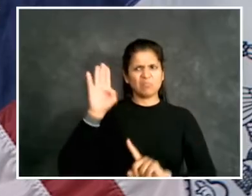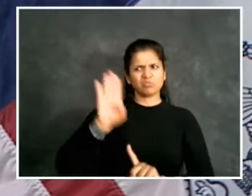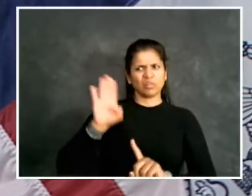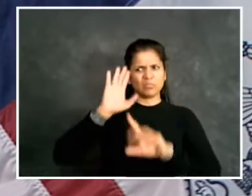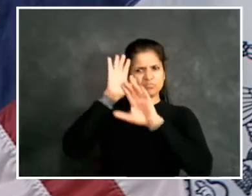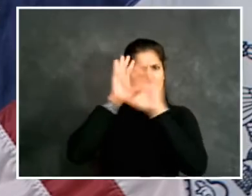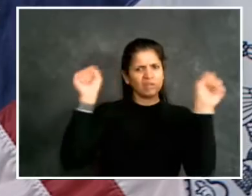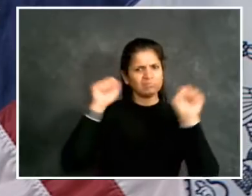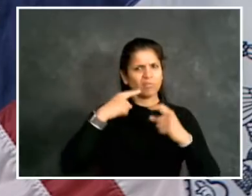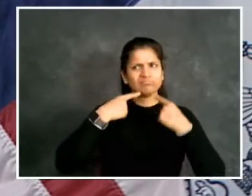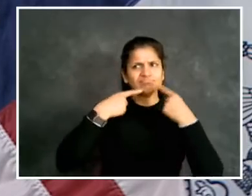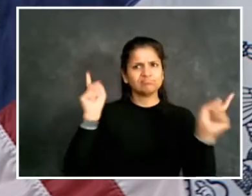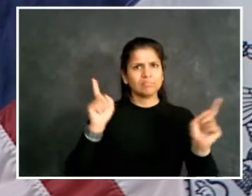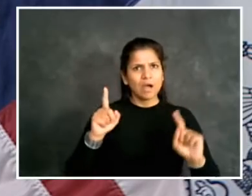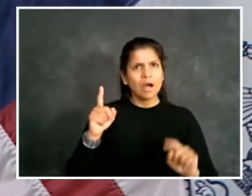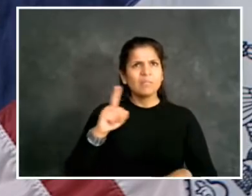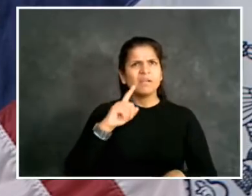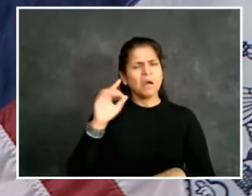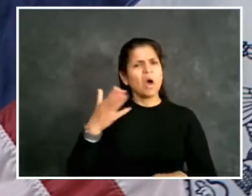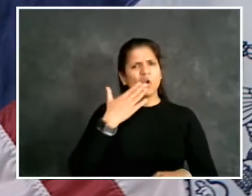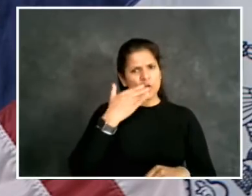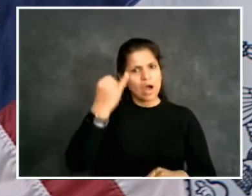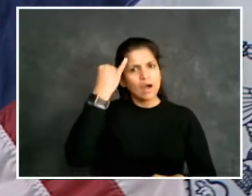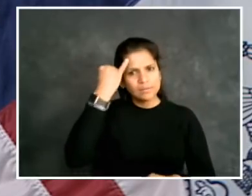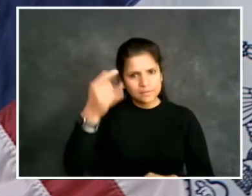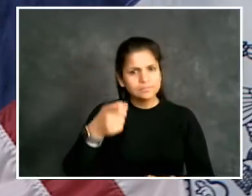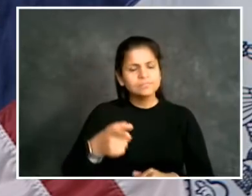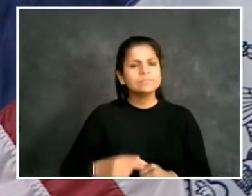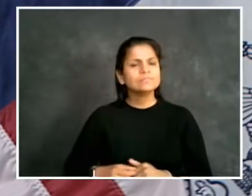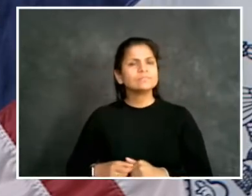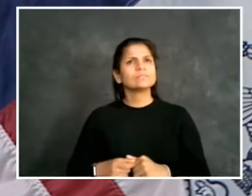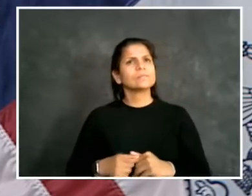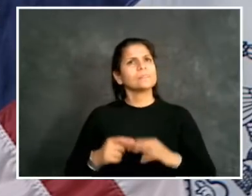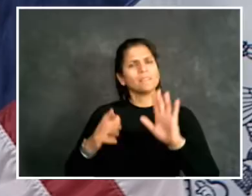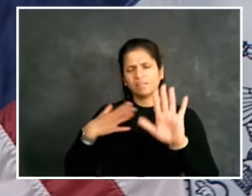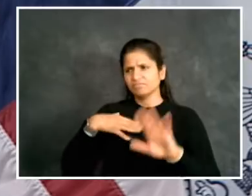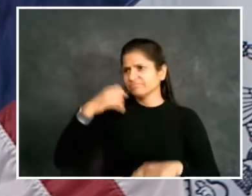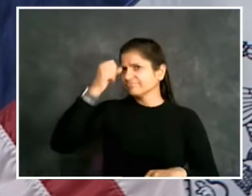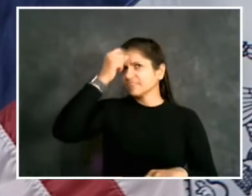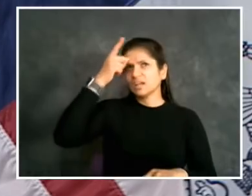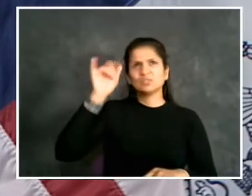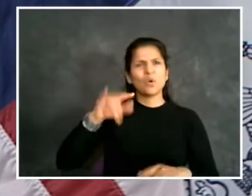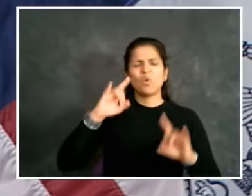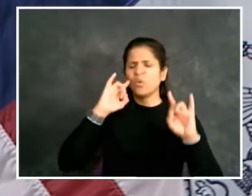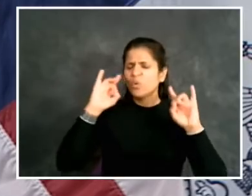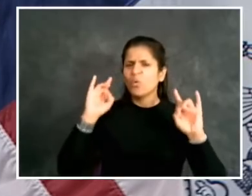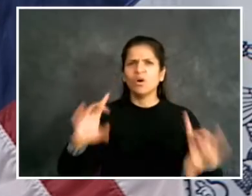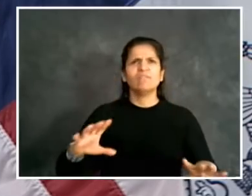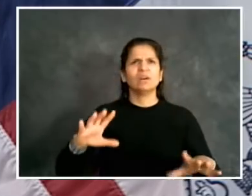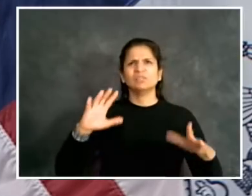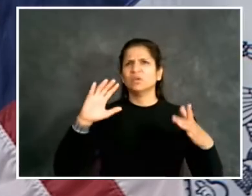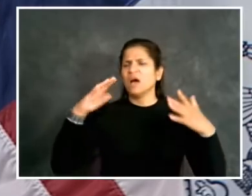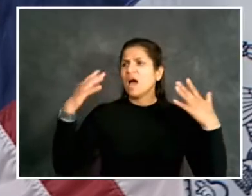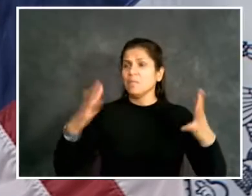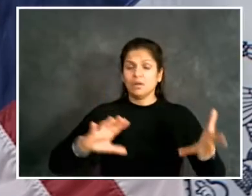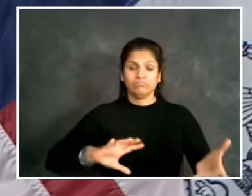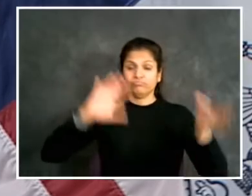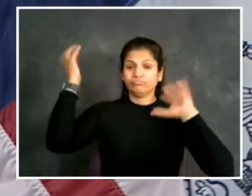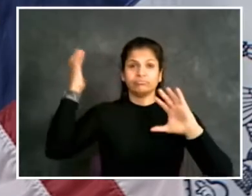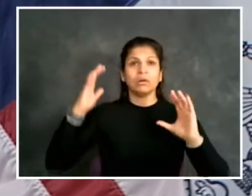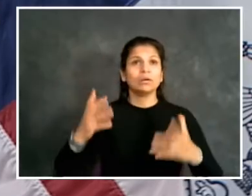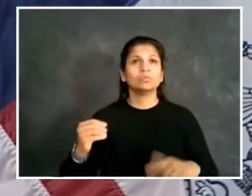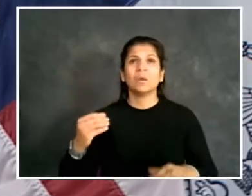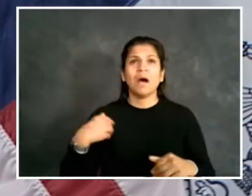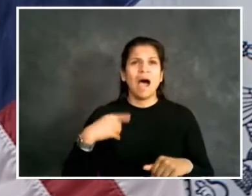idea. Now, this horrible situation that occurred with the funeral home in Brooklyn, absolutely unacceptable. Let's be clear about